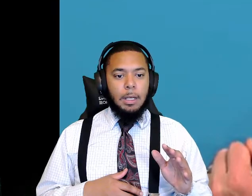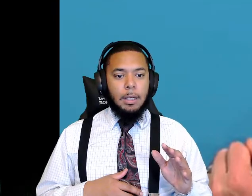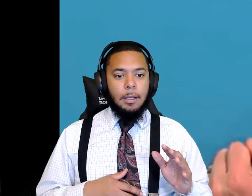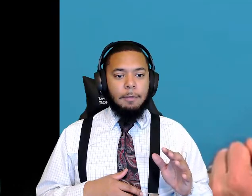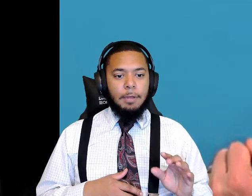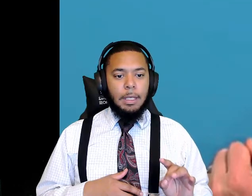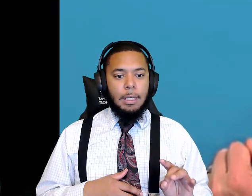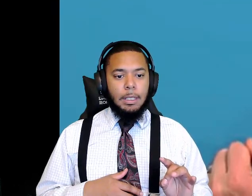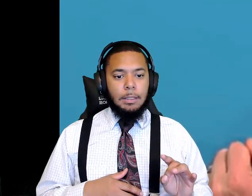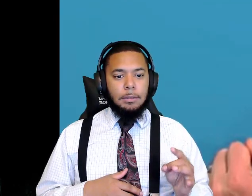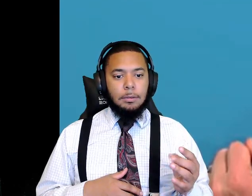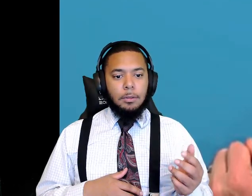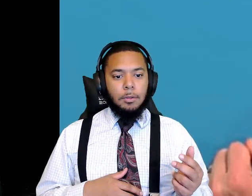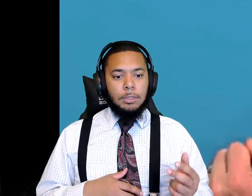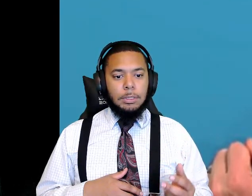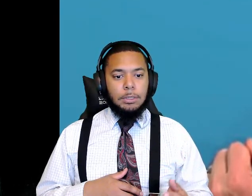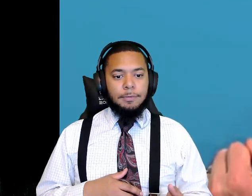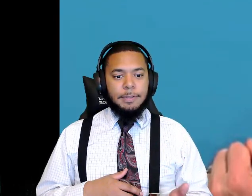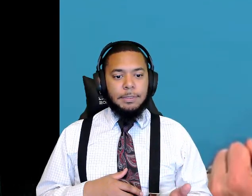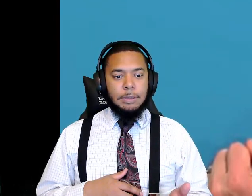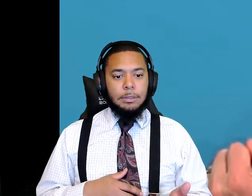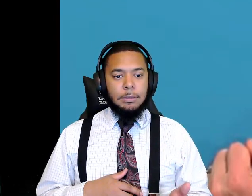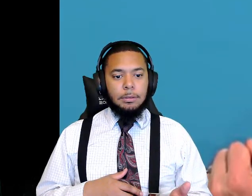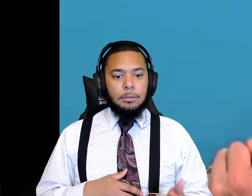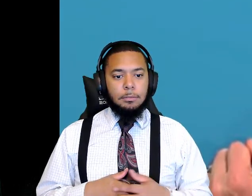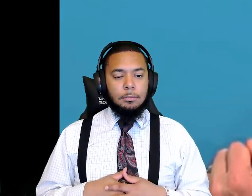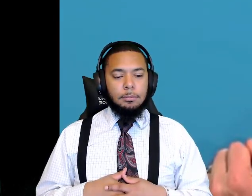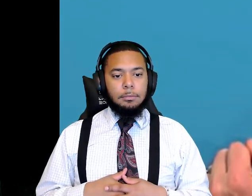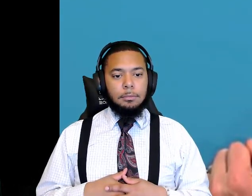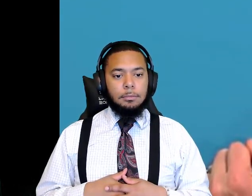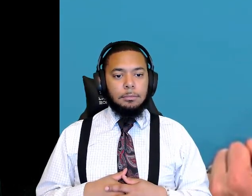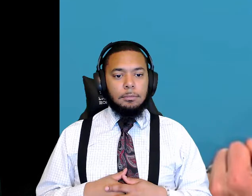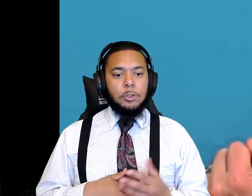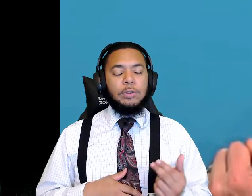2, 4, 6, 8, 10, 13,